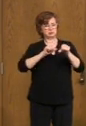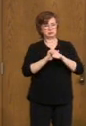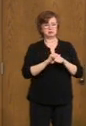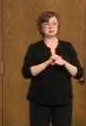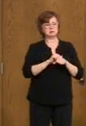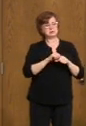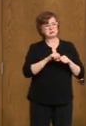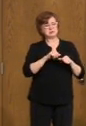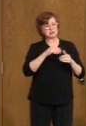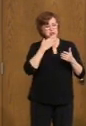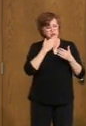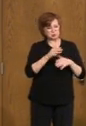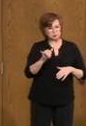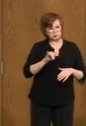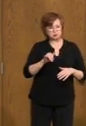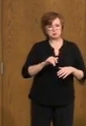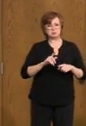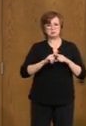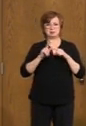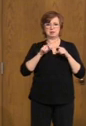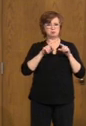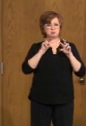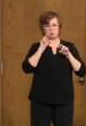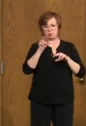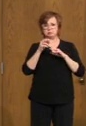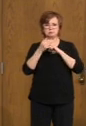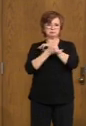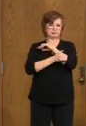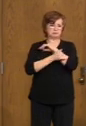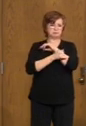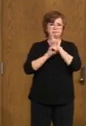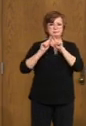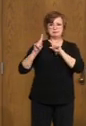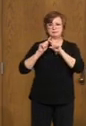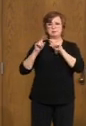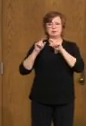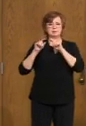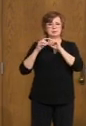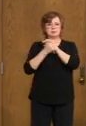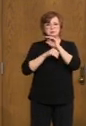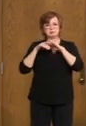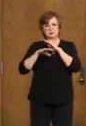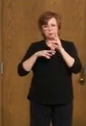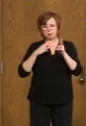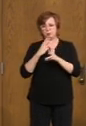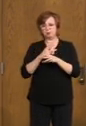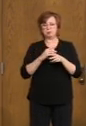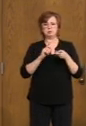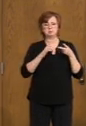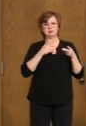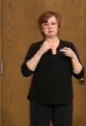on that, but that likely won't change till at least May, June, once we have the